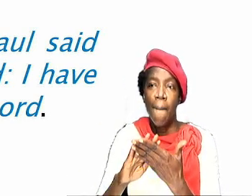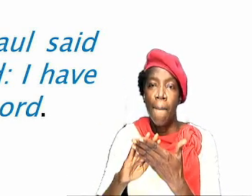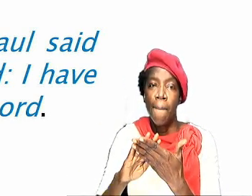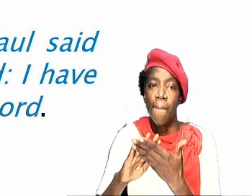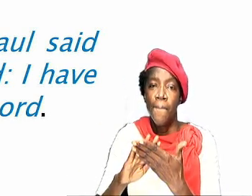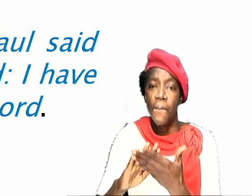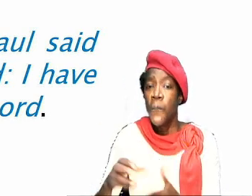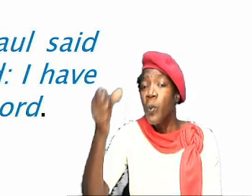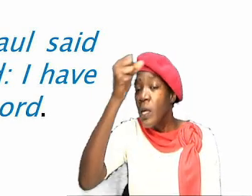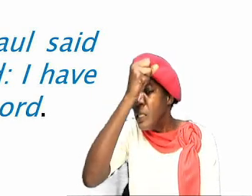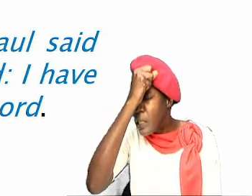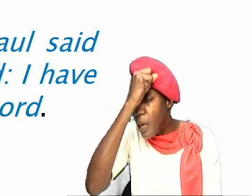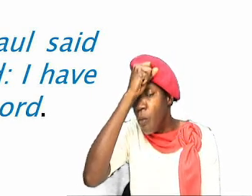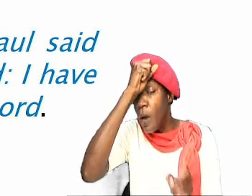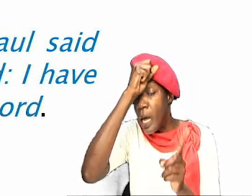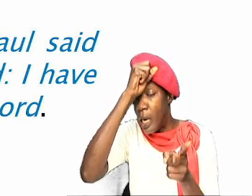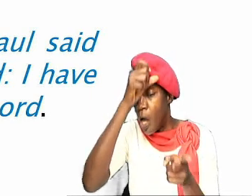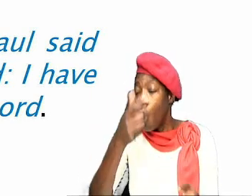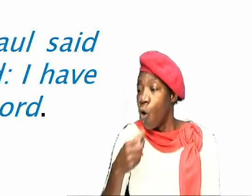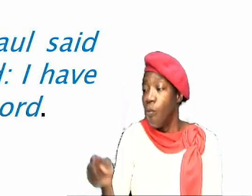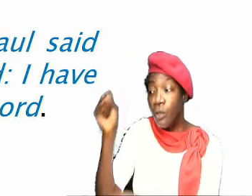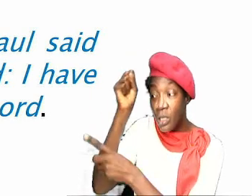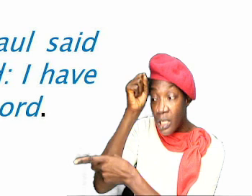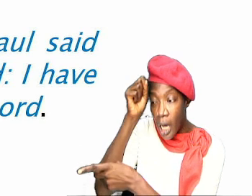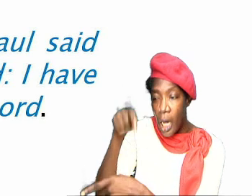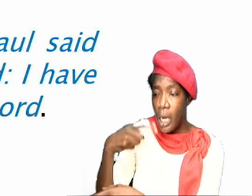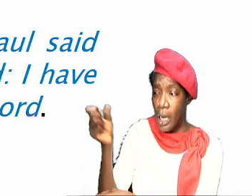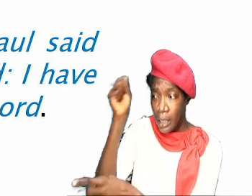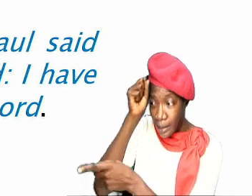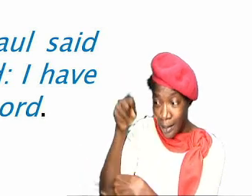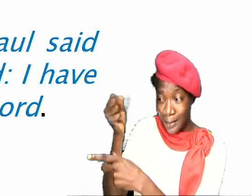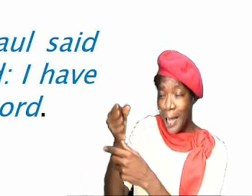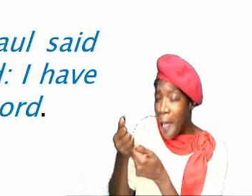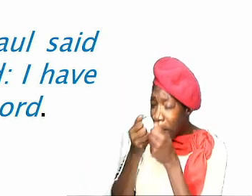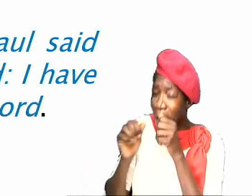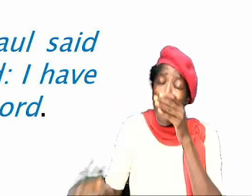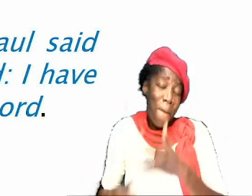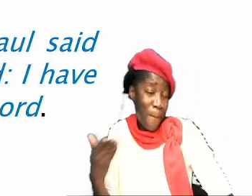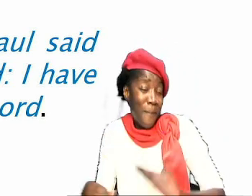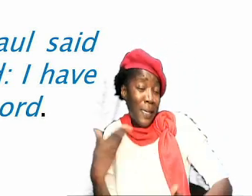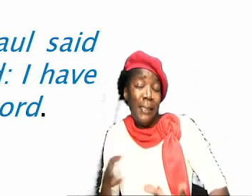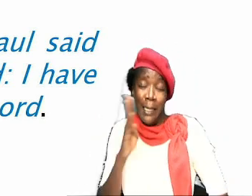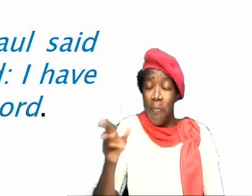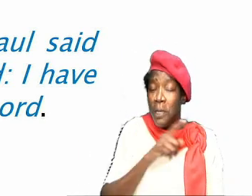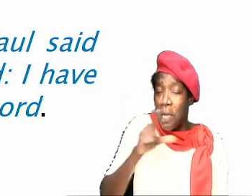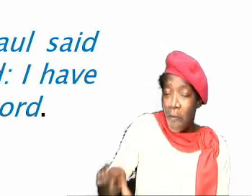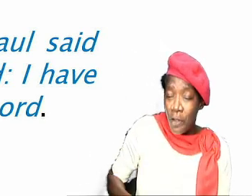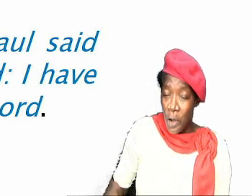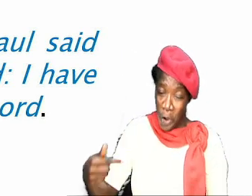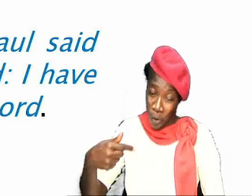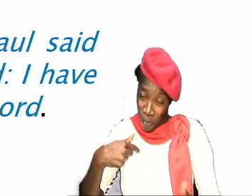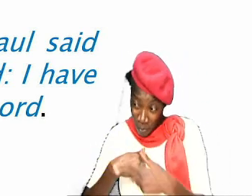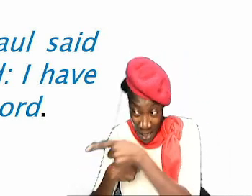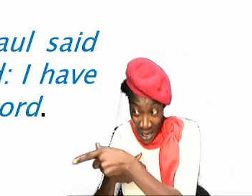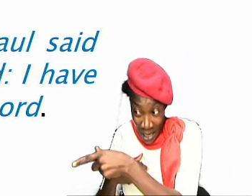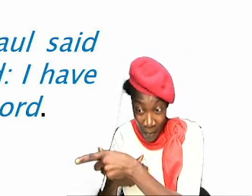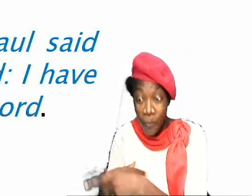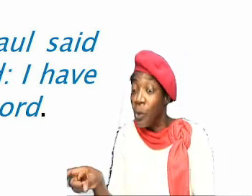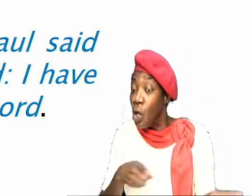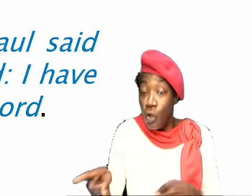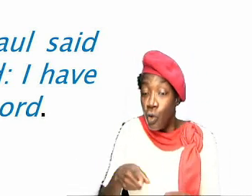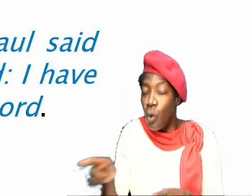And Samuel came to Saul, and Saul said unto him, blessed be thou of the Lord, I have performed the